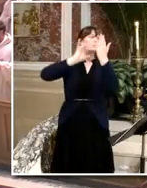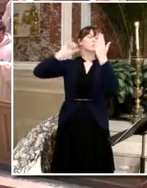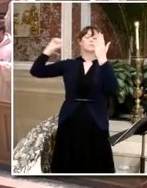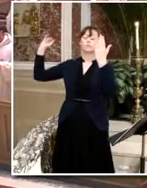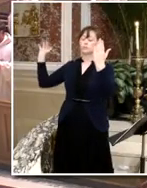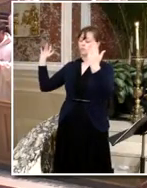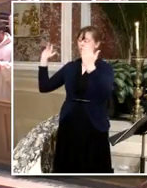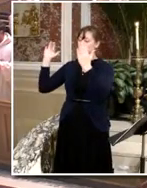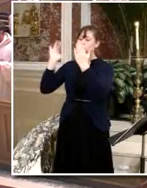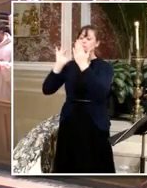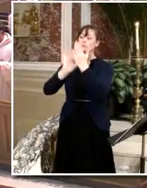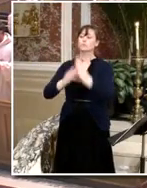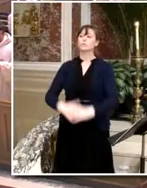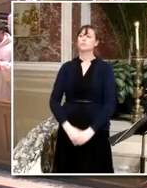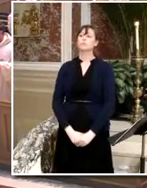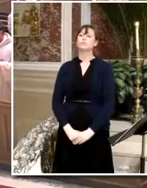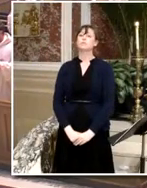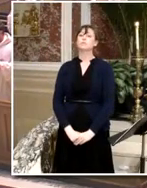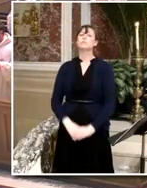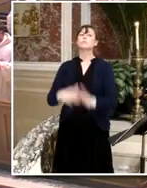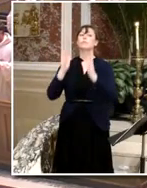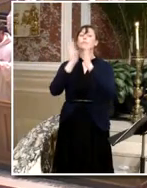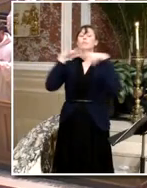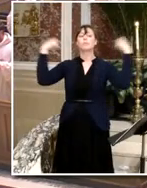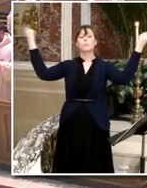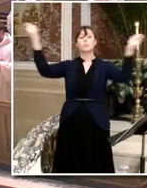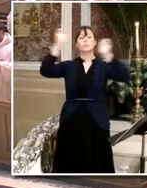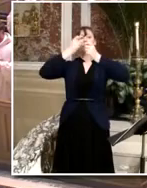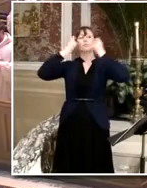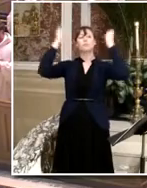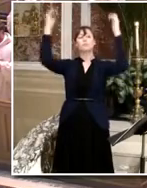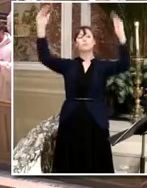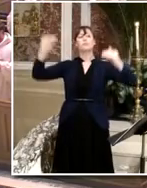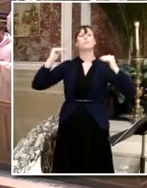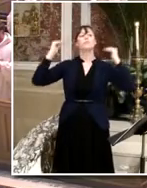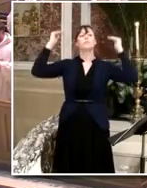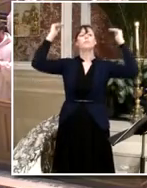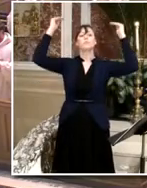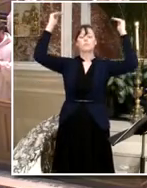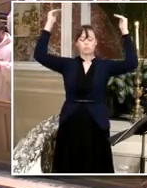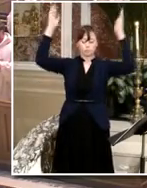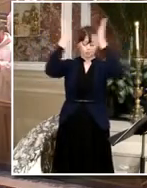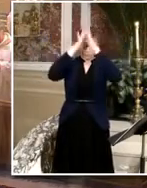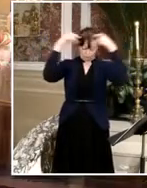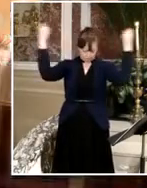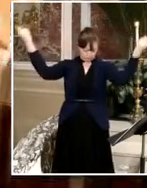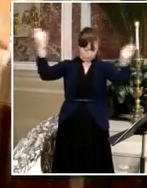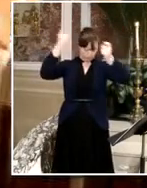Thank you.